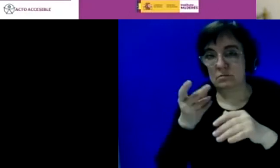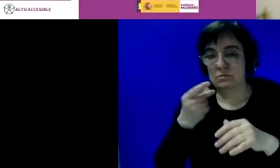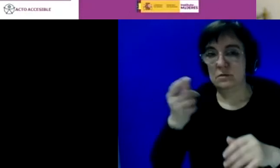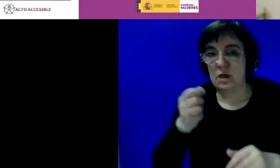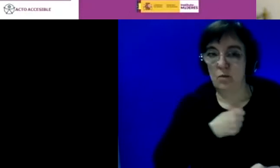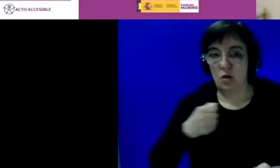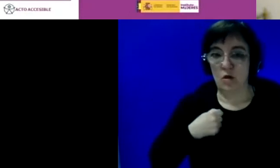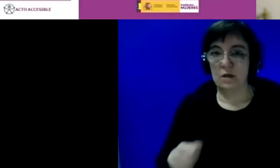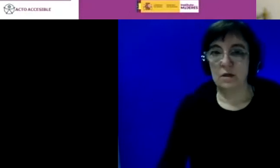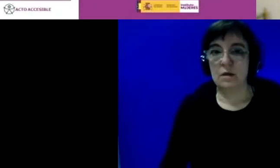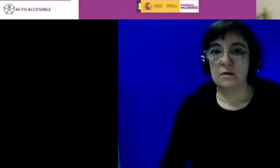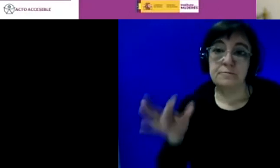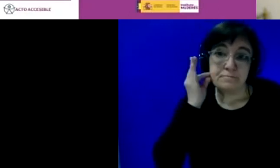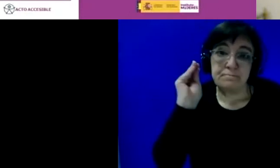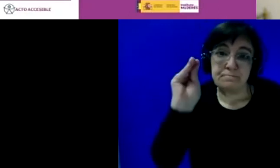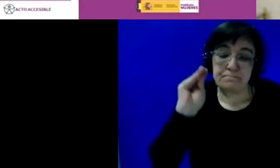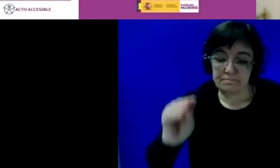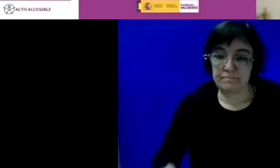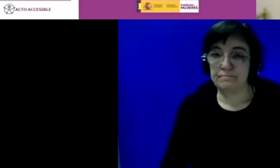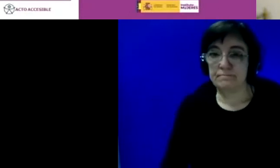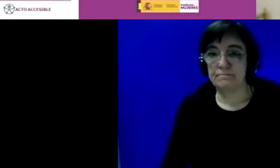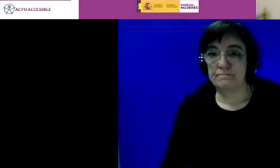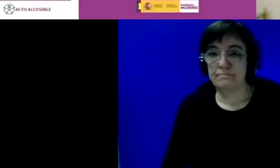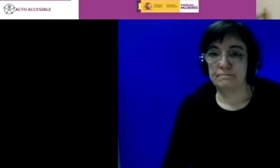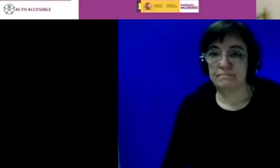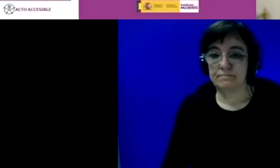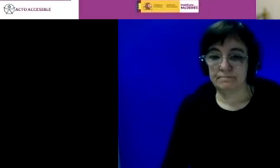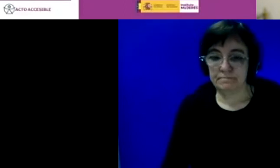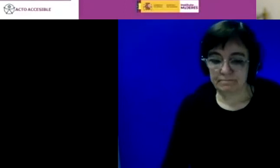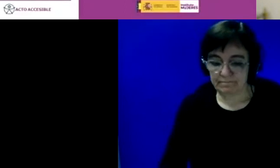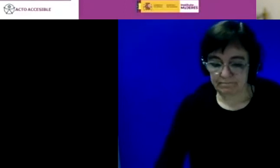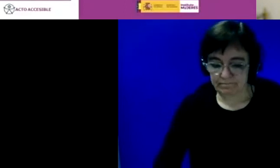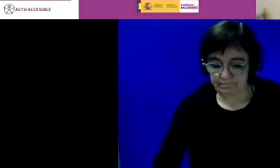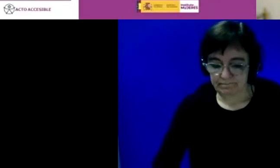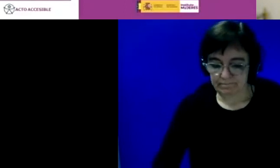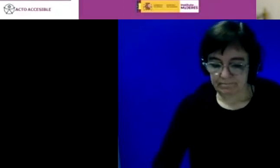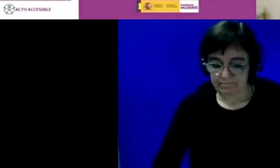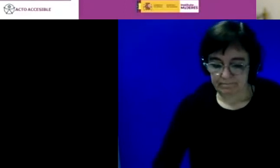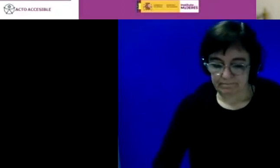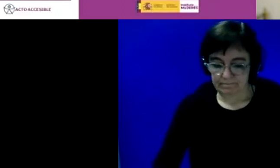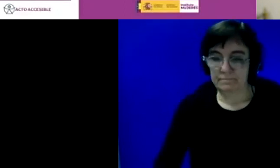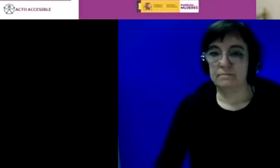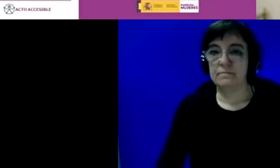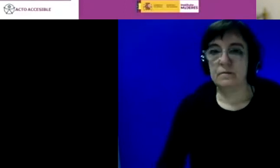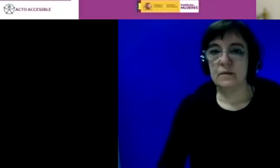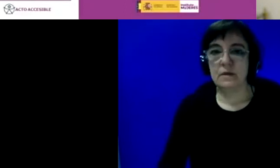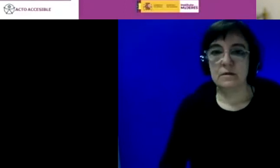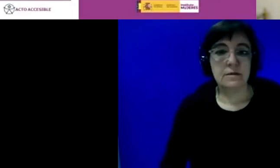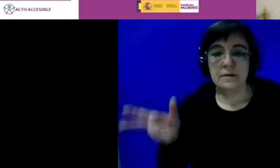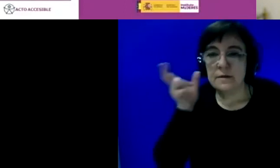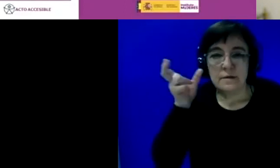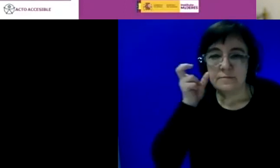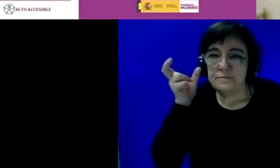Katrin. Bueno, creo que no tenemos. Vamos a intentar, mis colegas estarán intentando conectar. Connection, I suppose